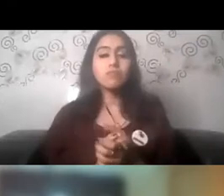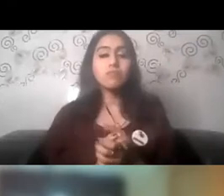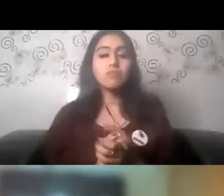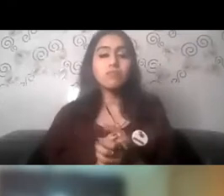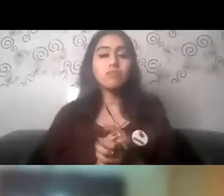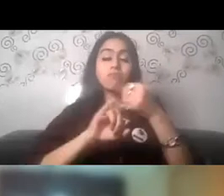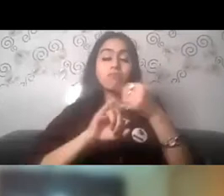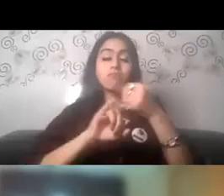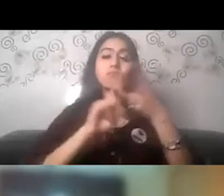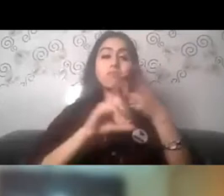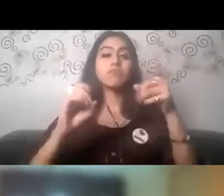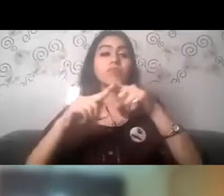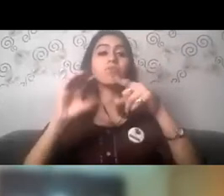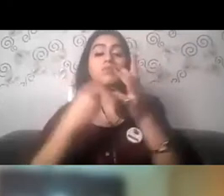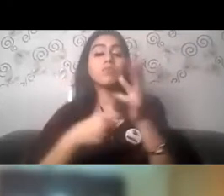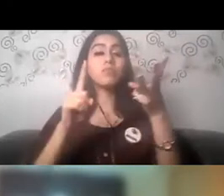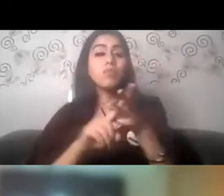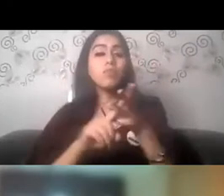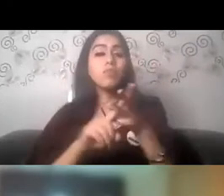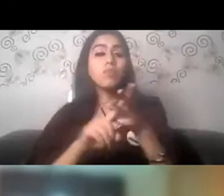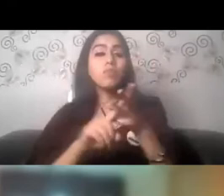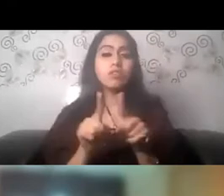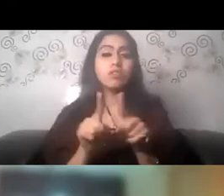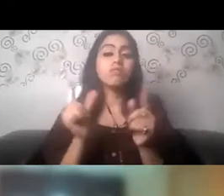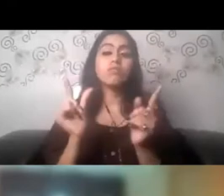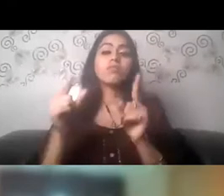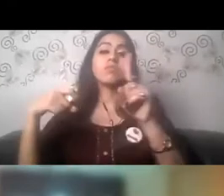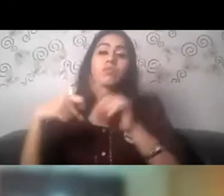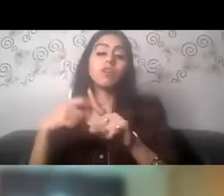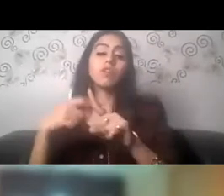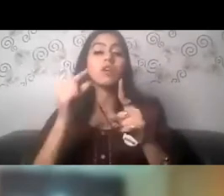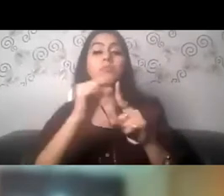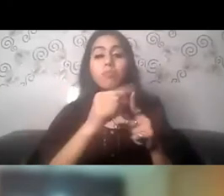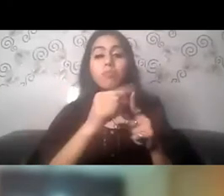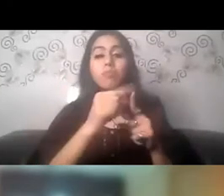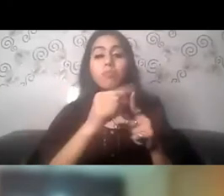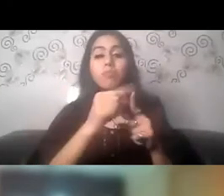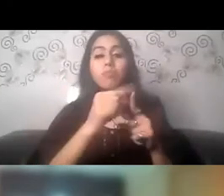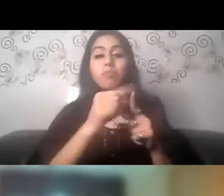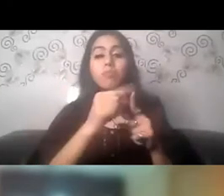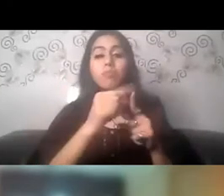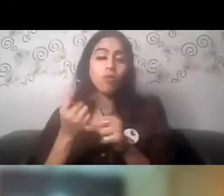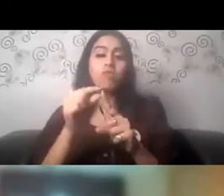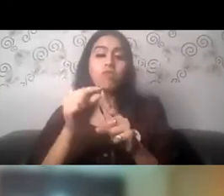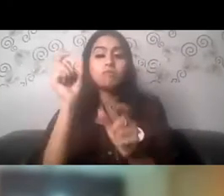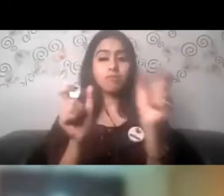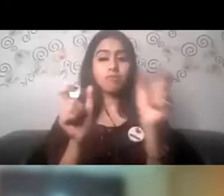sector and how the UK government, how the public and private sectors are contributing